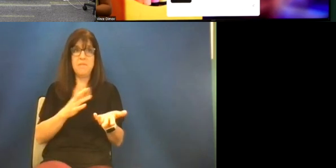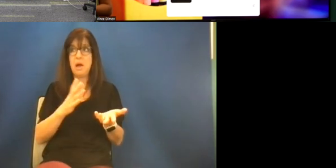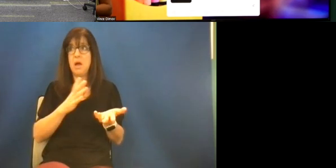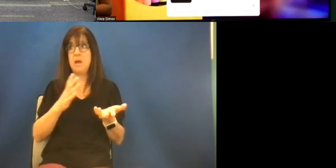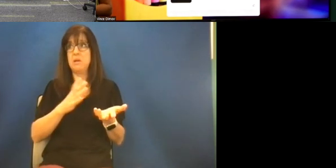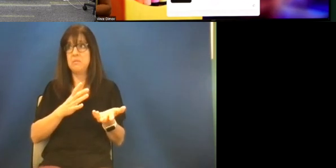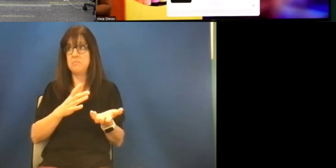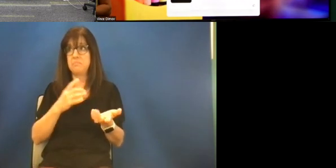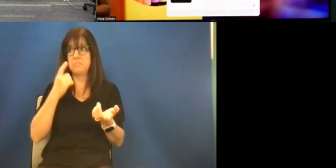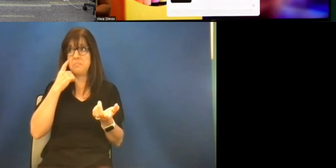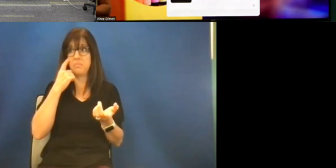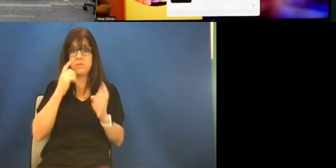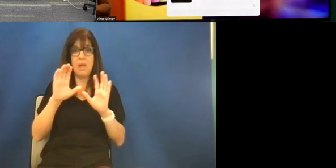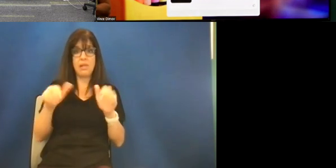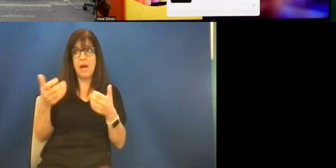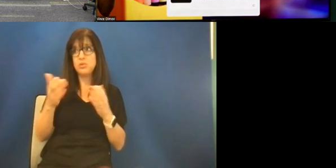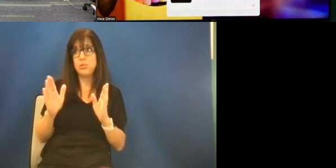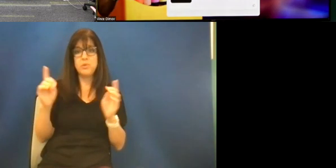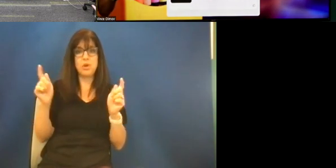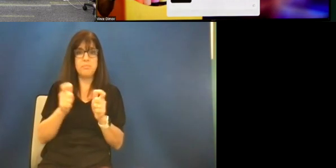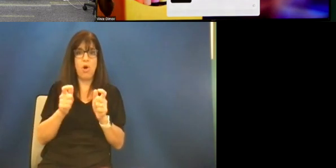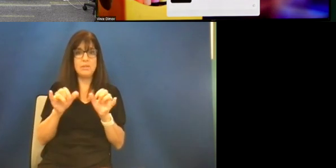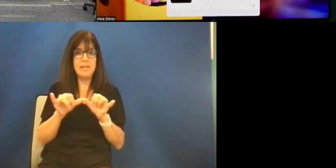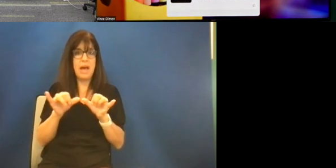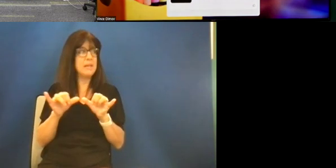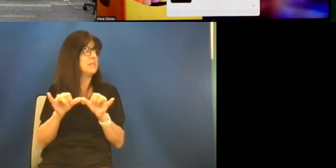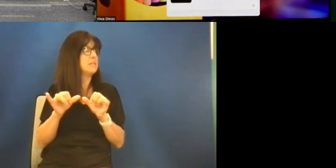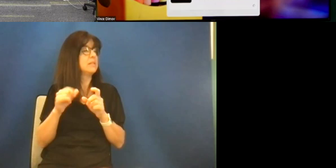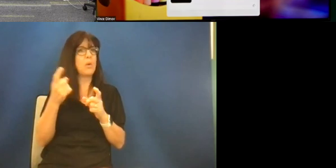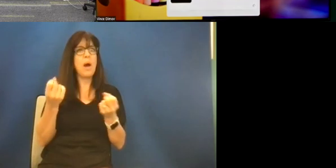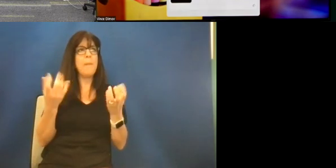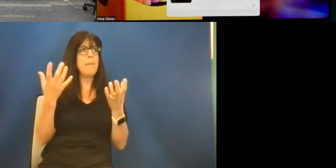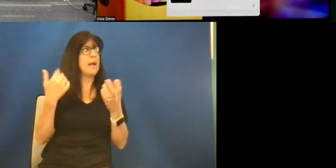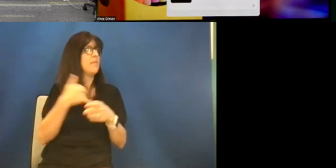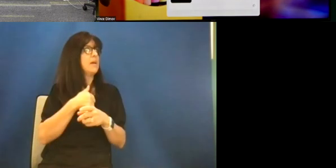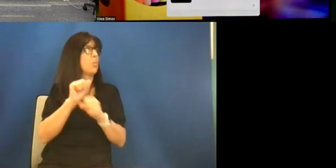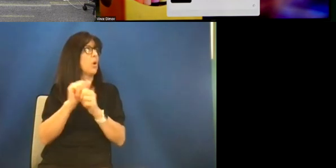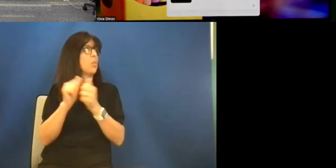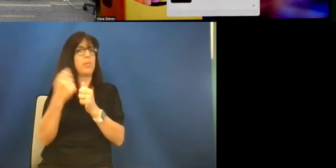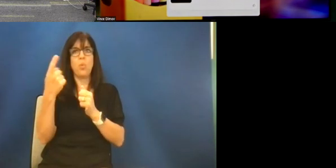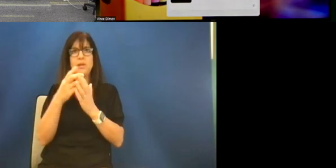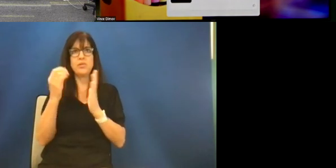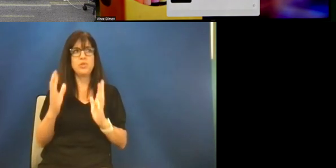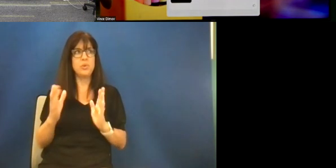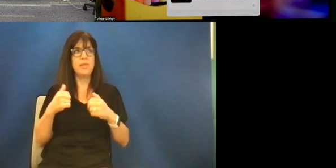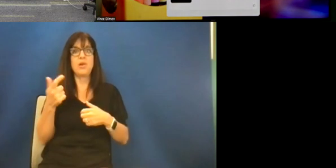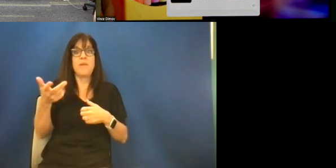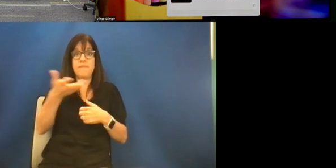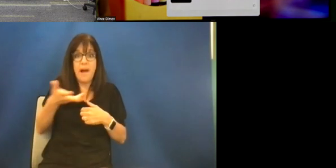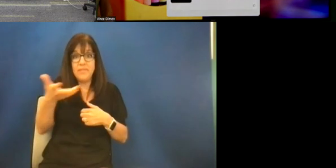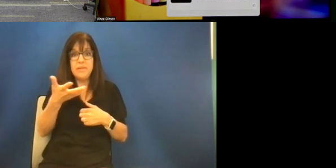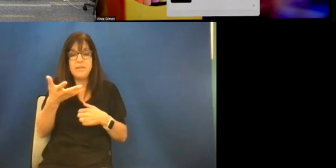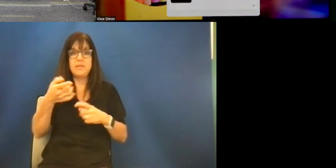Yeah. I mean, that's classrooms or something. Right, and like how many of us work with one student, right? Yeah. There's like 5 of us that work with the